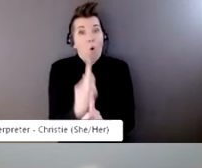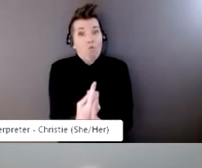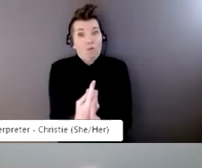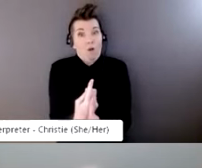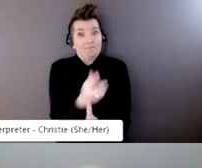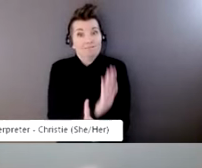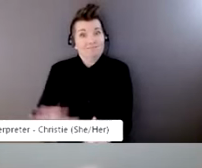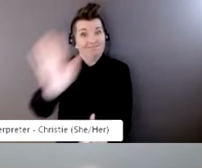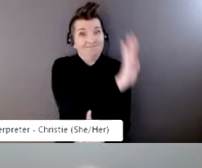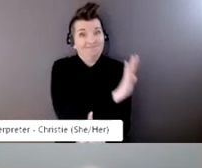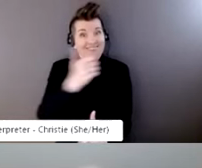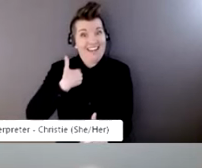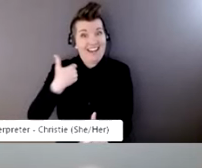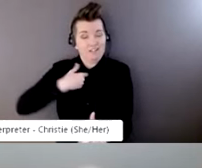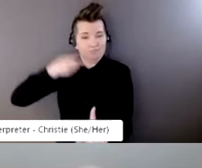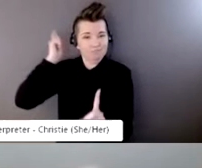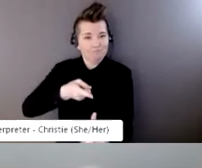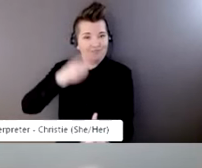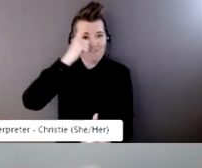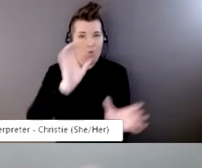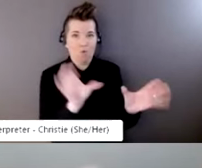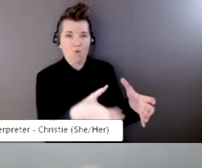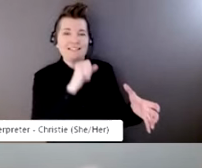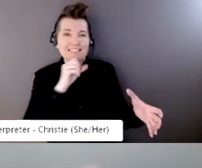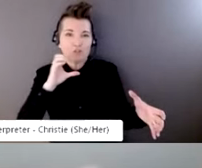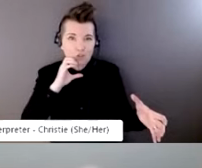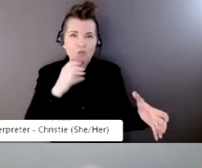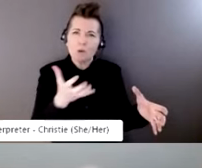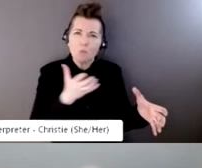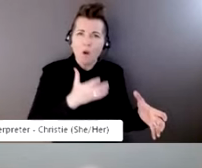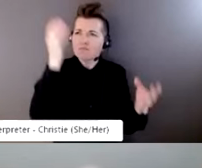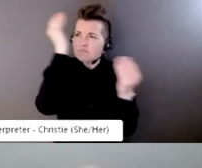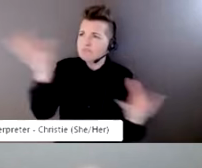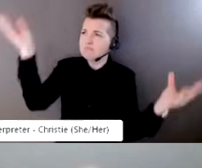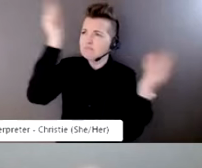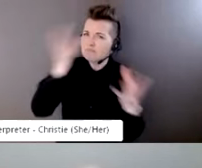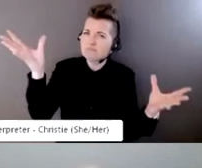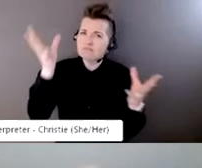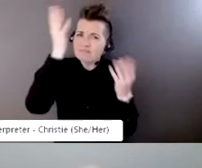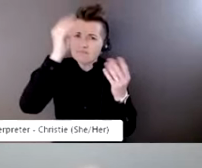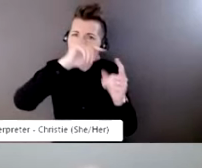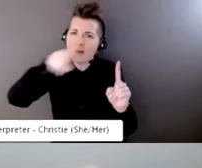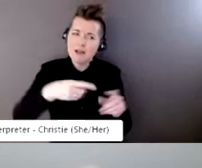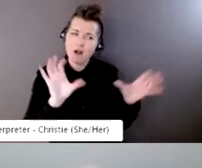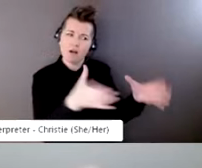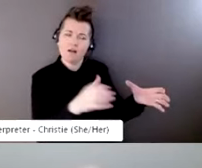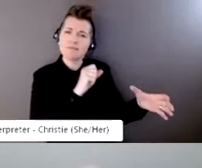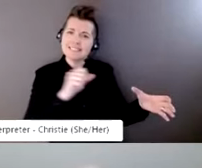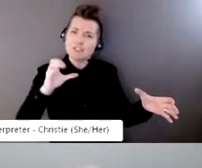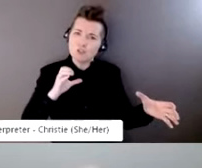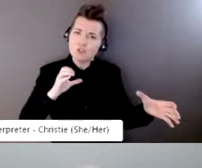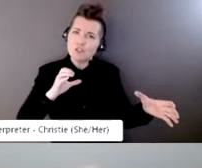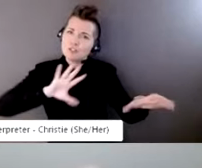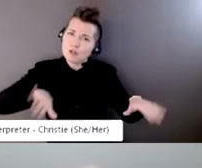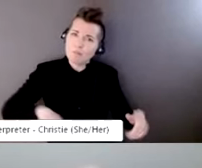at this point, and we work to improve awareness, support, and capacity to help develop and strengthen a national coordinated approach to